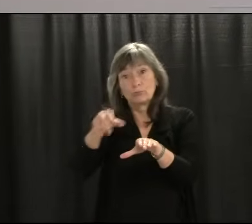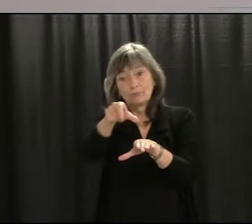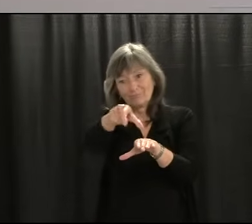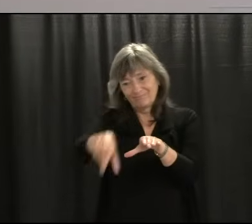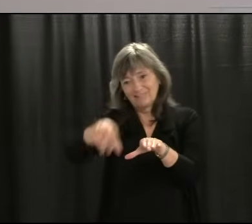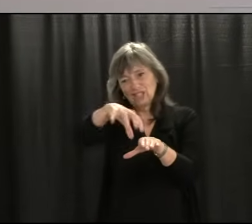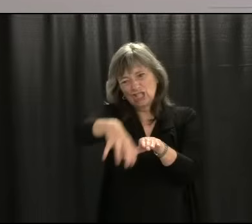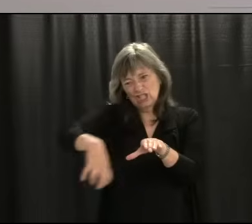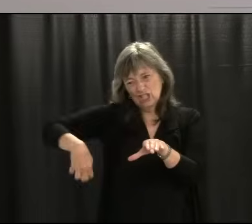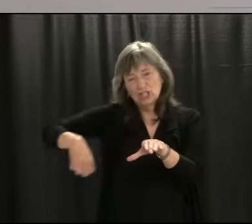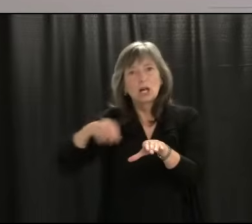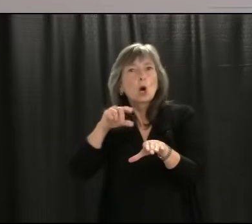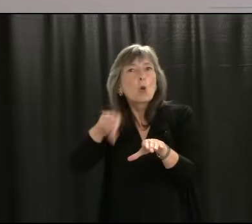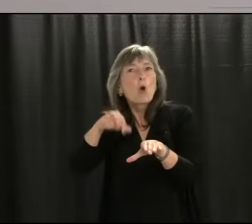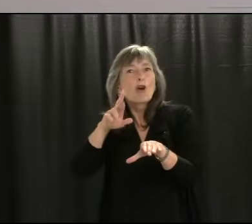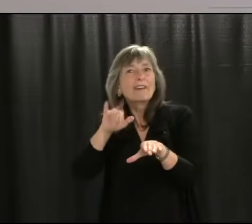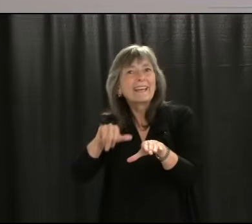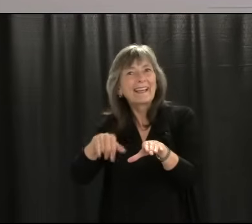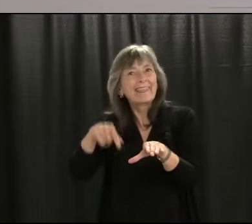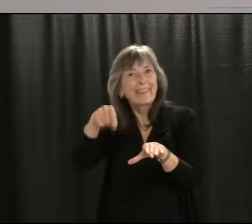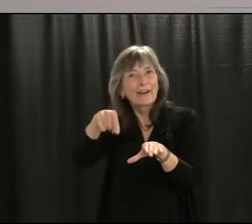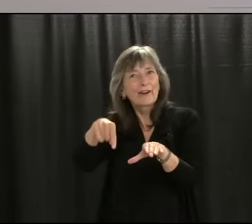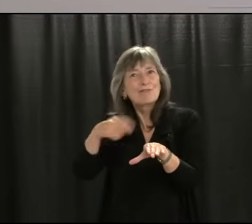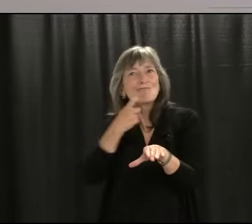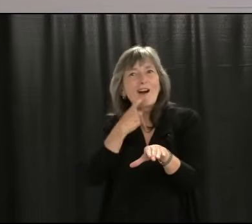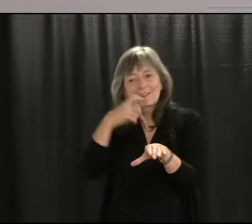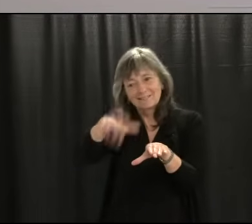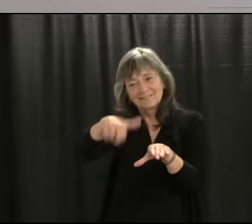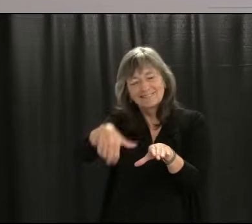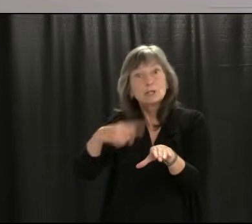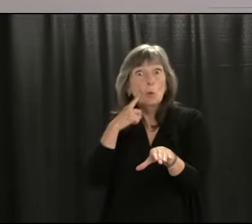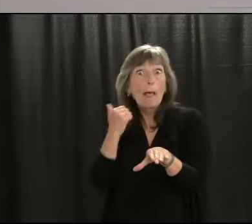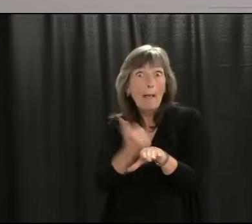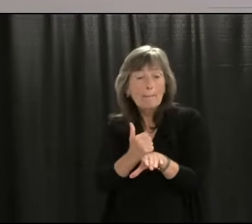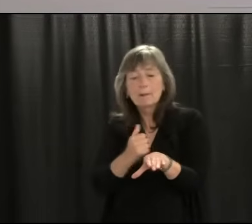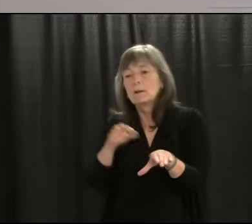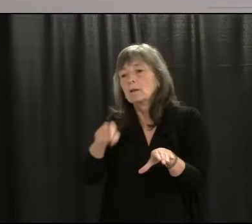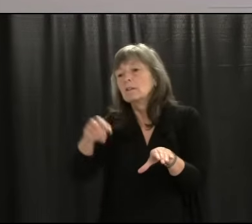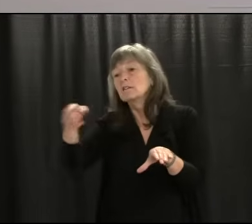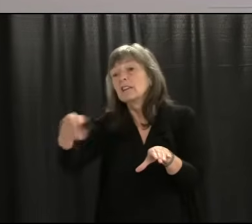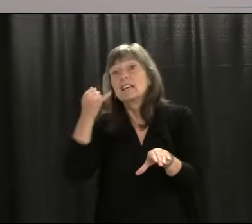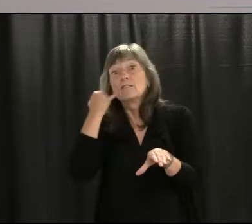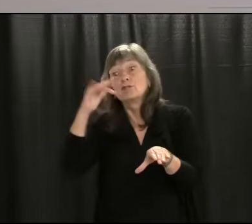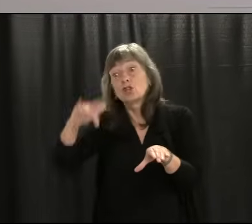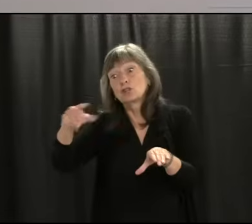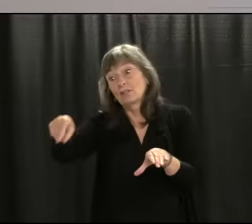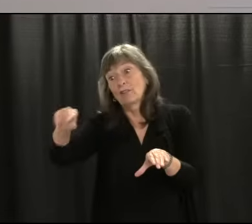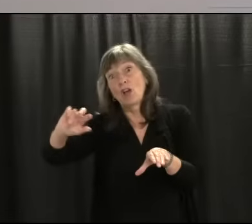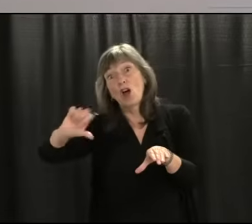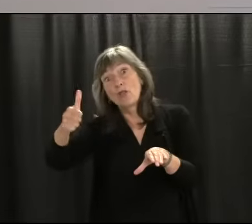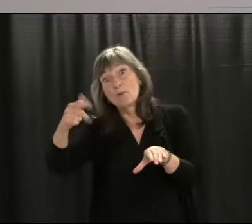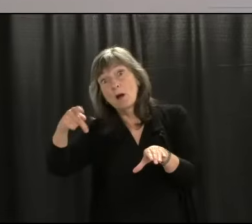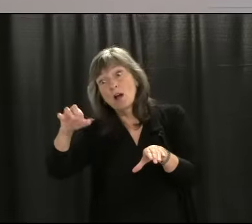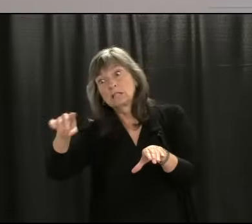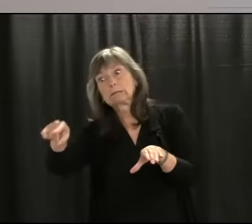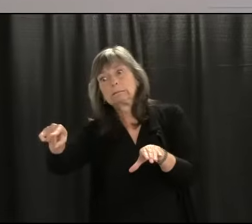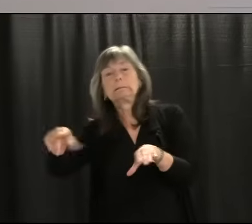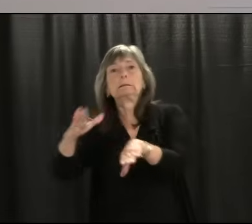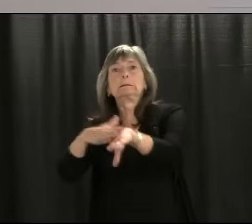more geographical context in terms of risk. Are there any early indications of where and how it may have started?